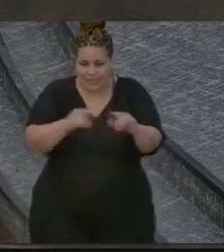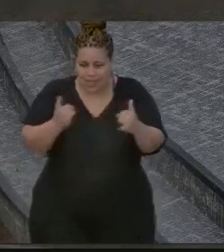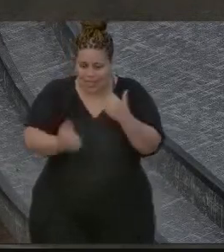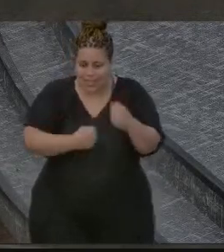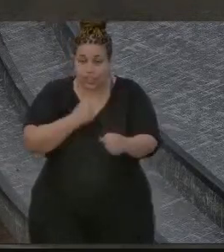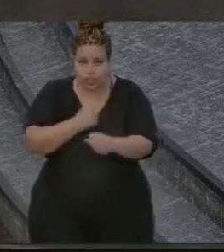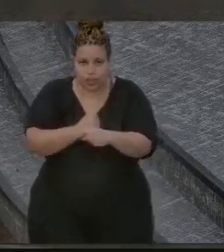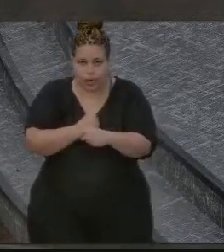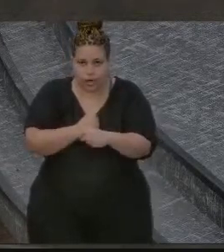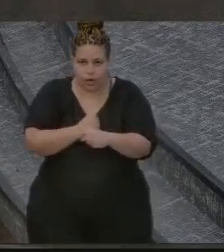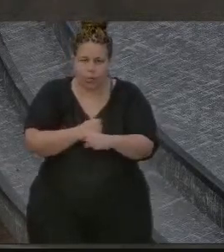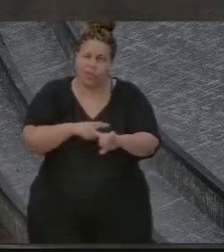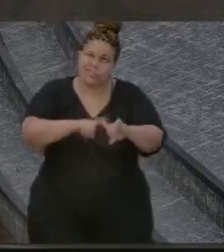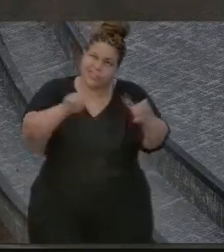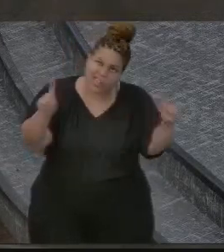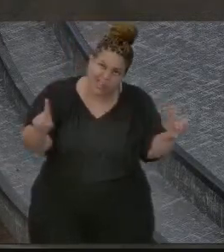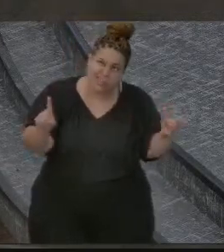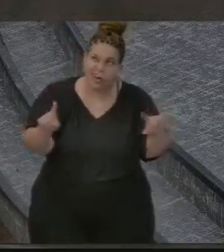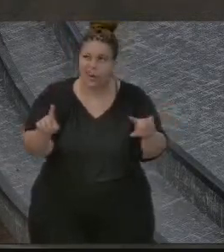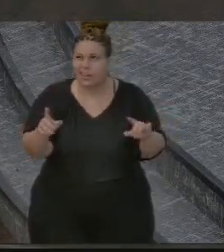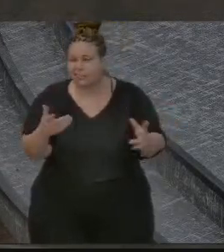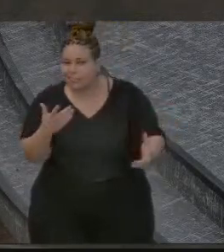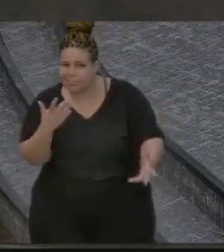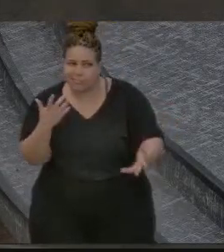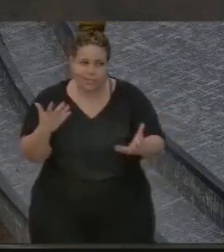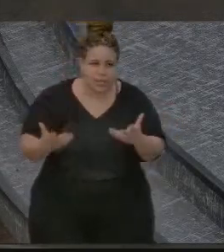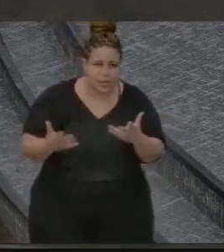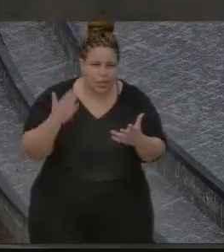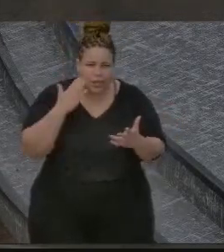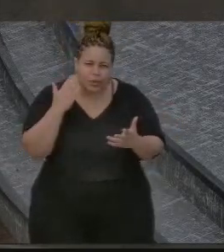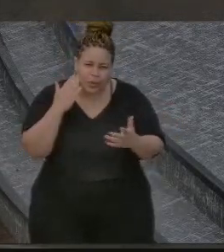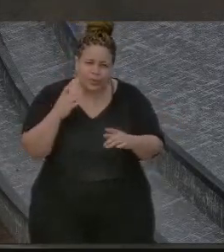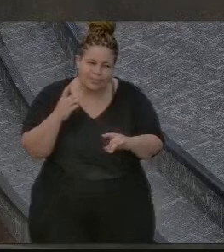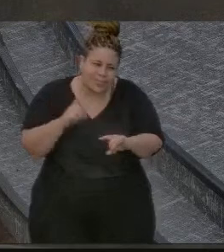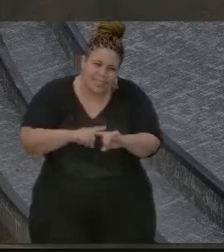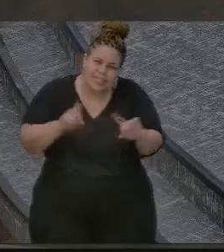different, but not necessarily just different.